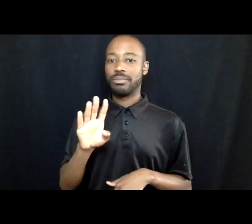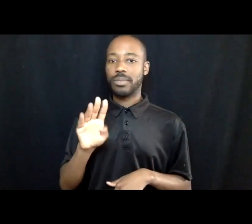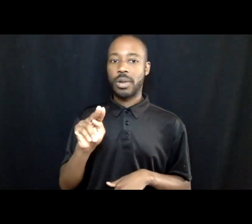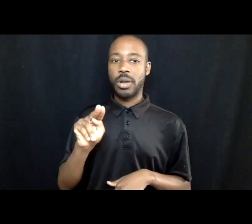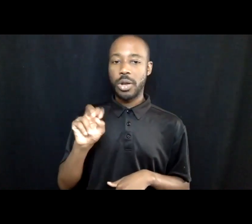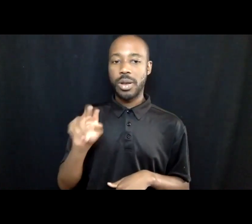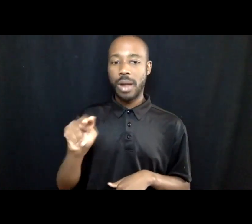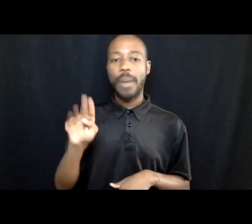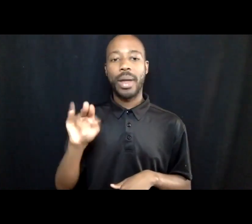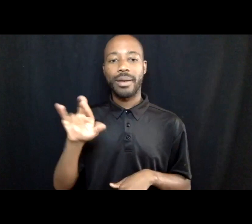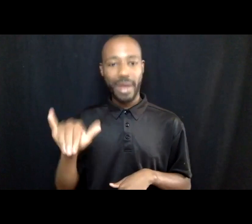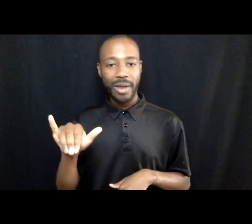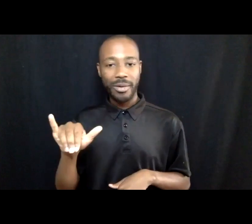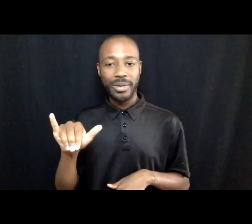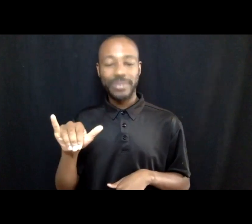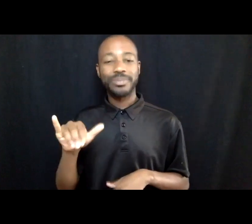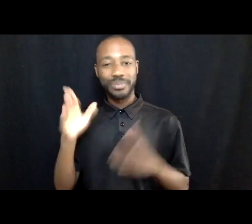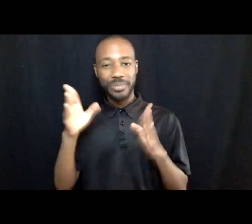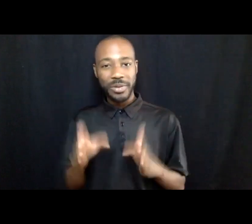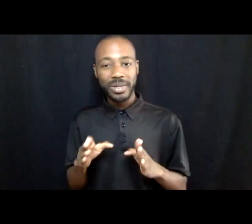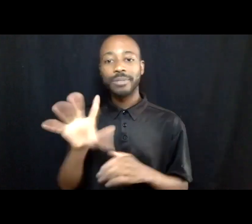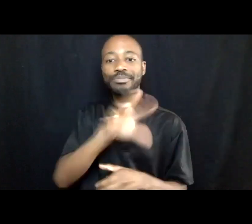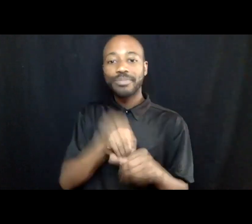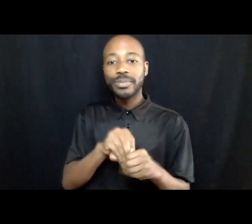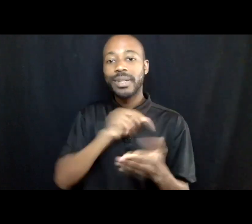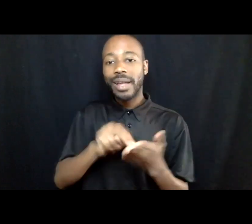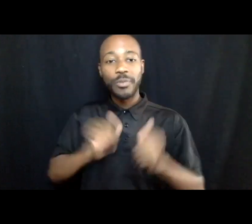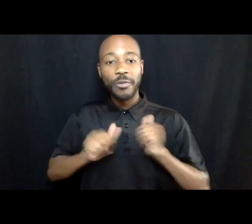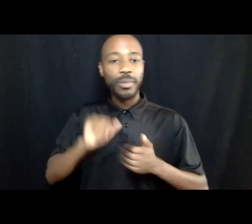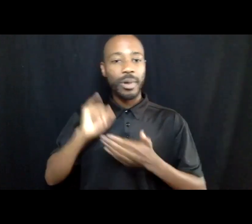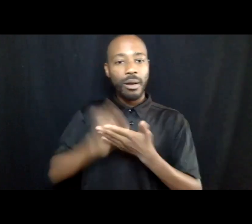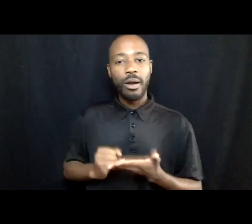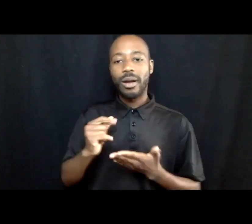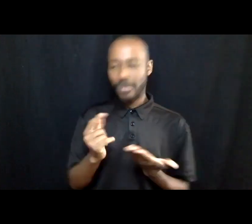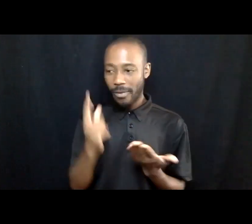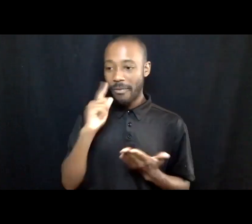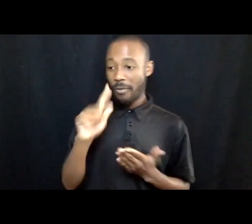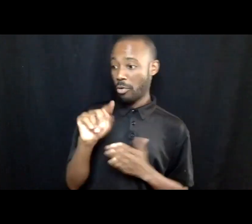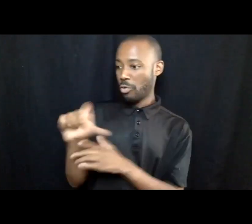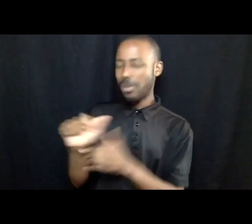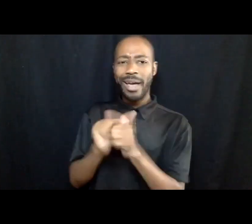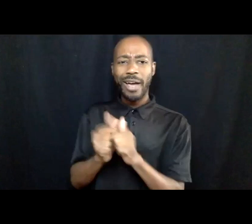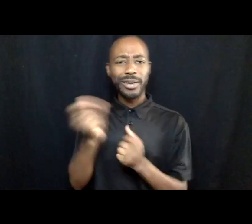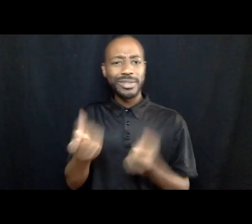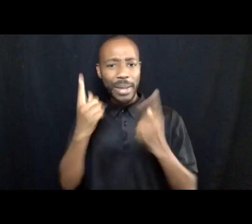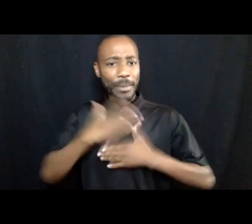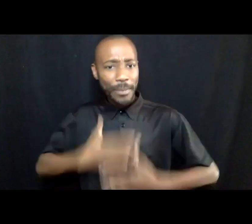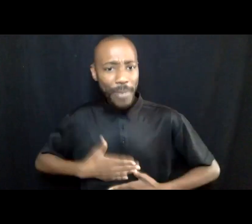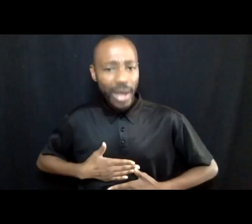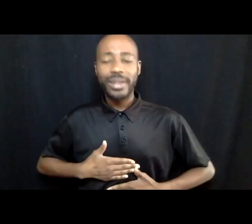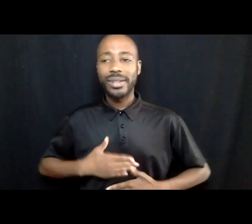Ash's work has included theorizing dance and performance art as tools for understanding bodies and corporeality within the movement for Black